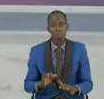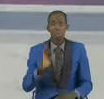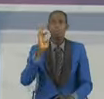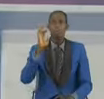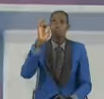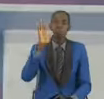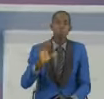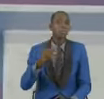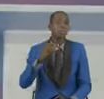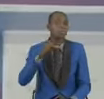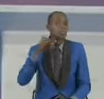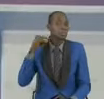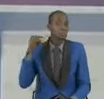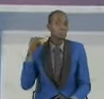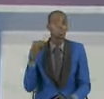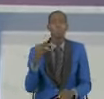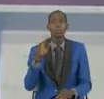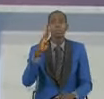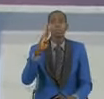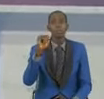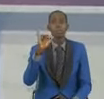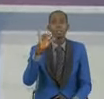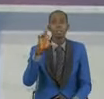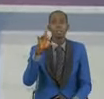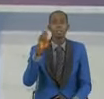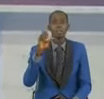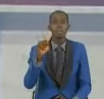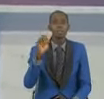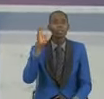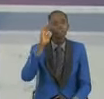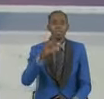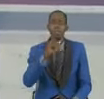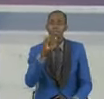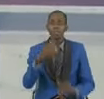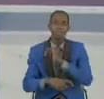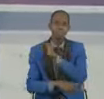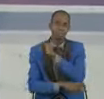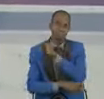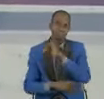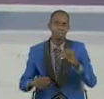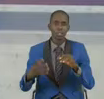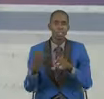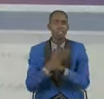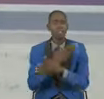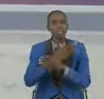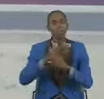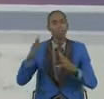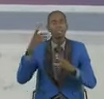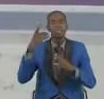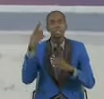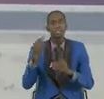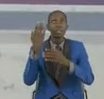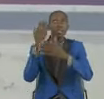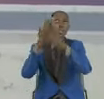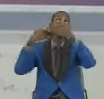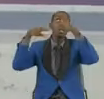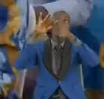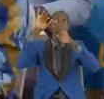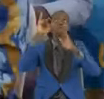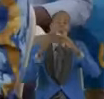my Elsa stage will not steal and take away the heavenly vision from my